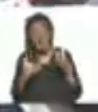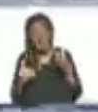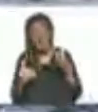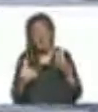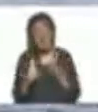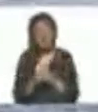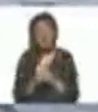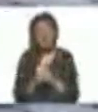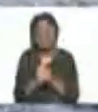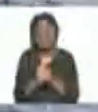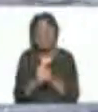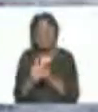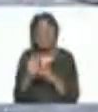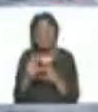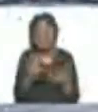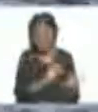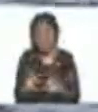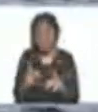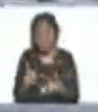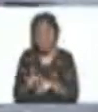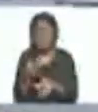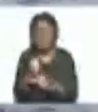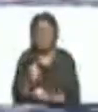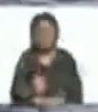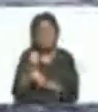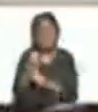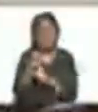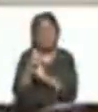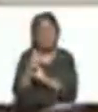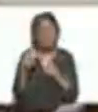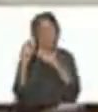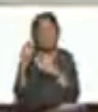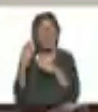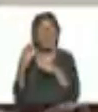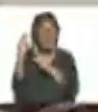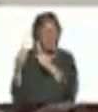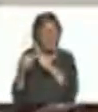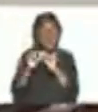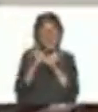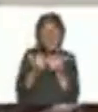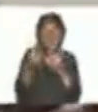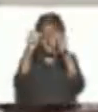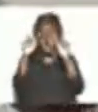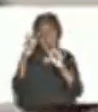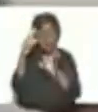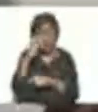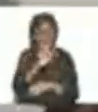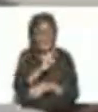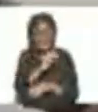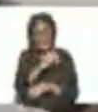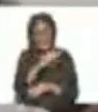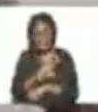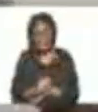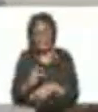go. The venture is also getting endorsement from Bahamas Hotel Tourism Association President Robert Sands. As the president of the